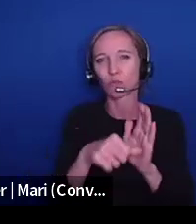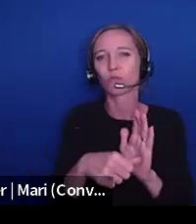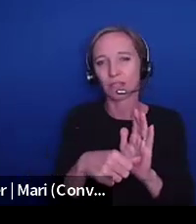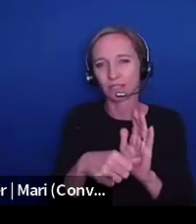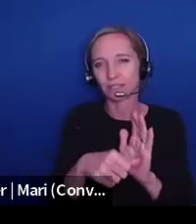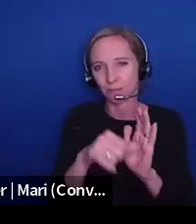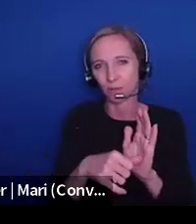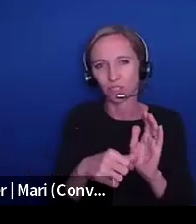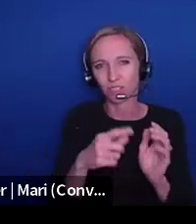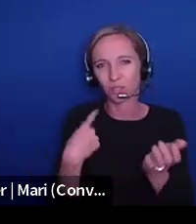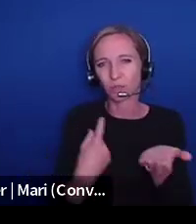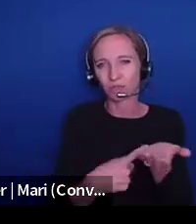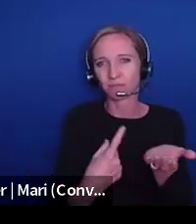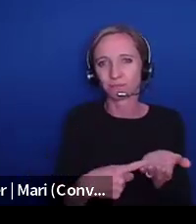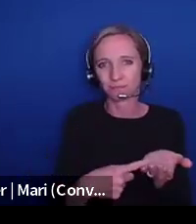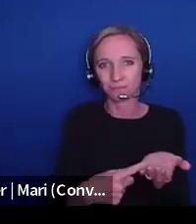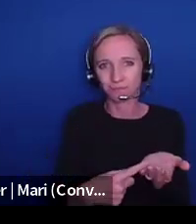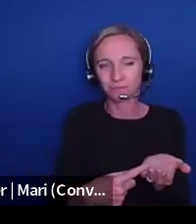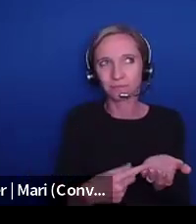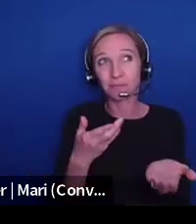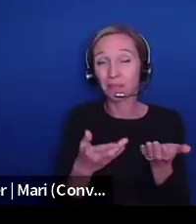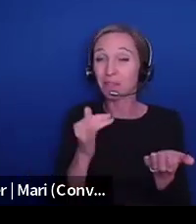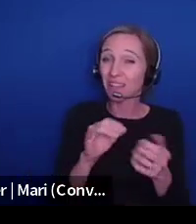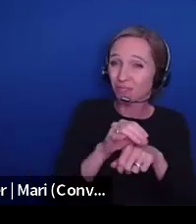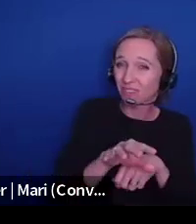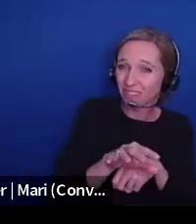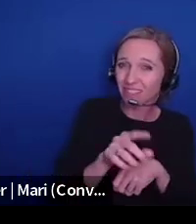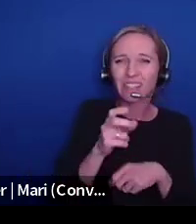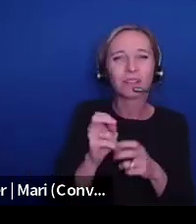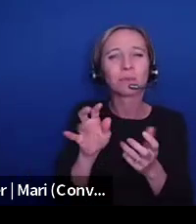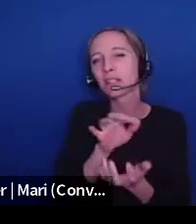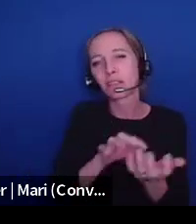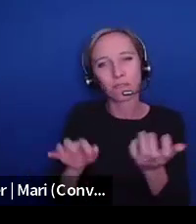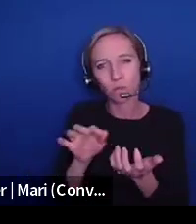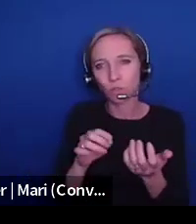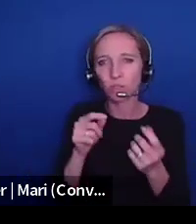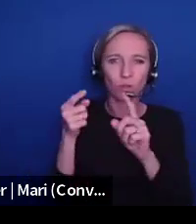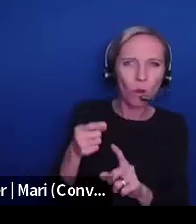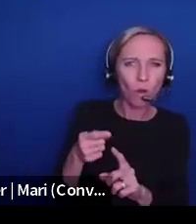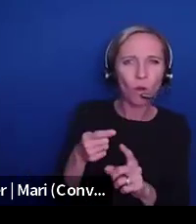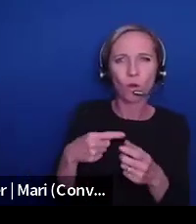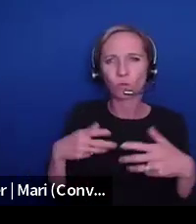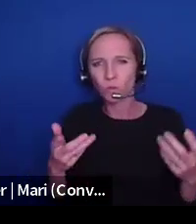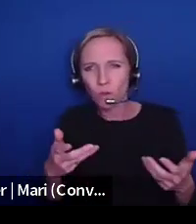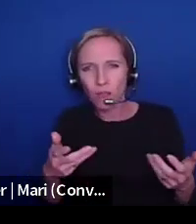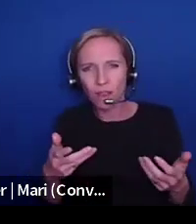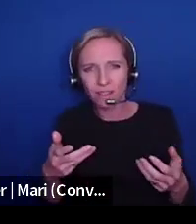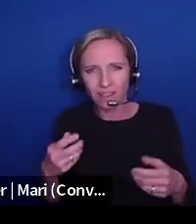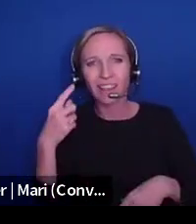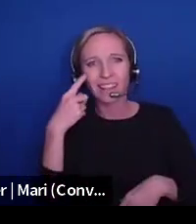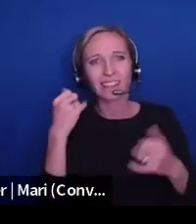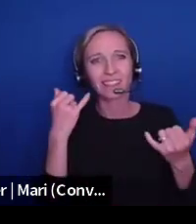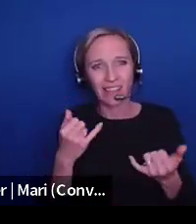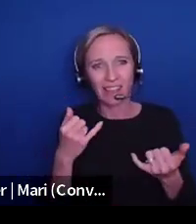that I think like kind of also that might have affected it, where there was a little confusion about what our goals are. And it's cloud